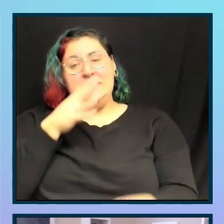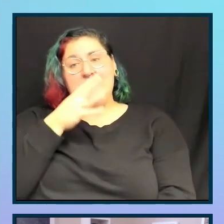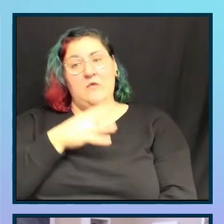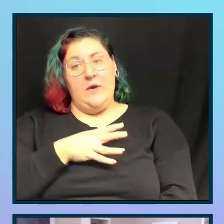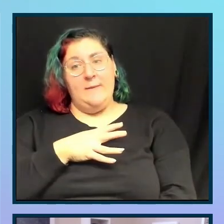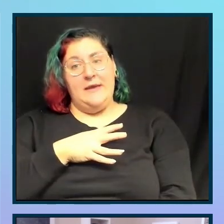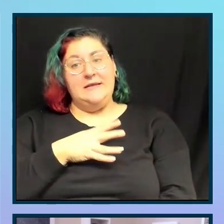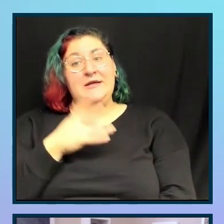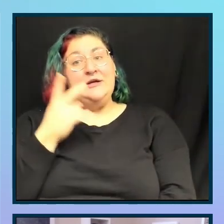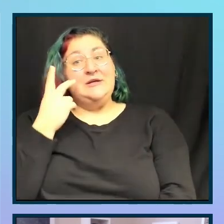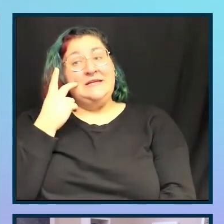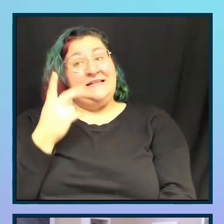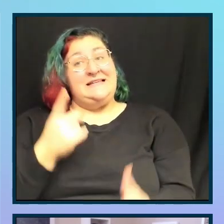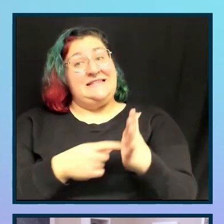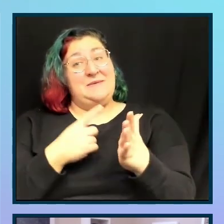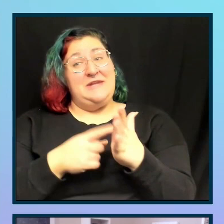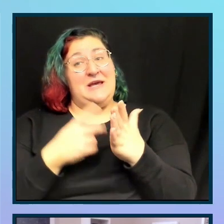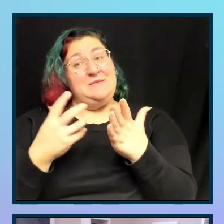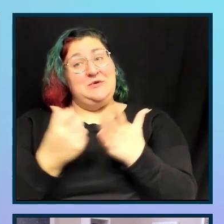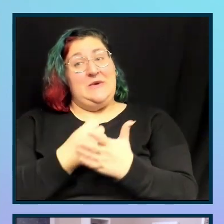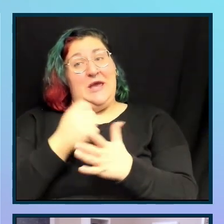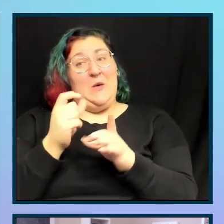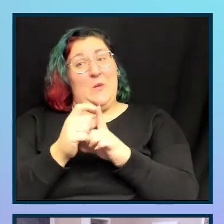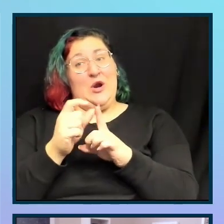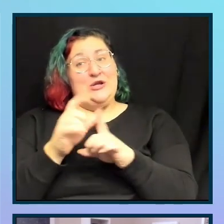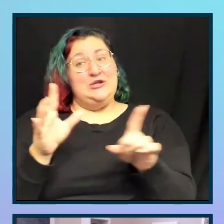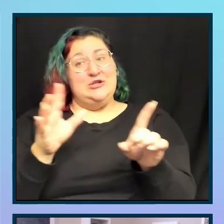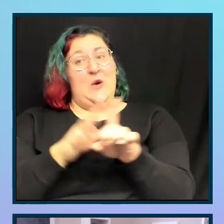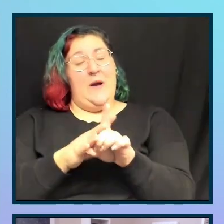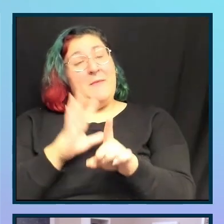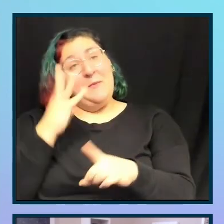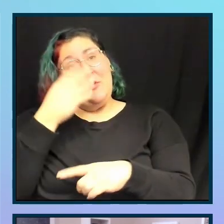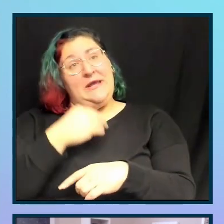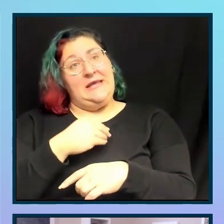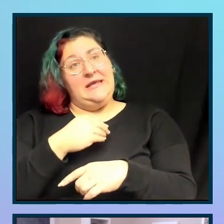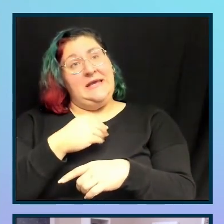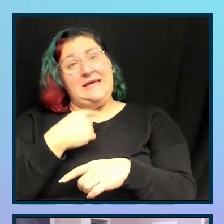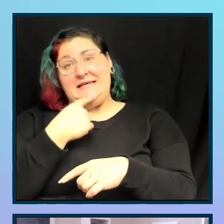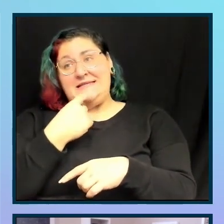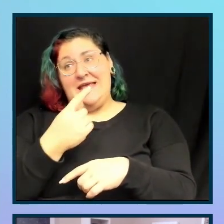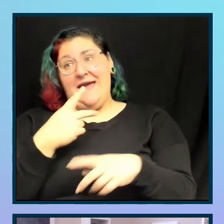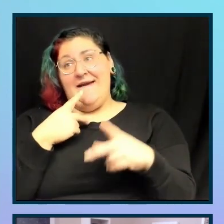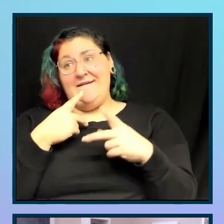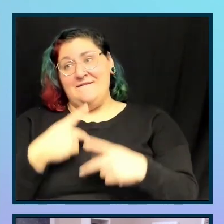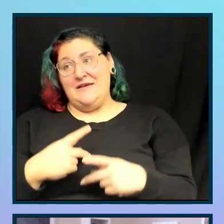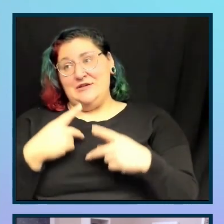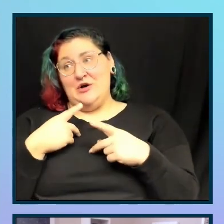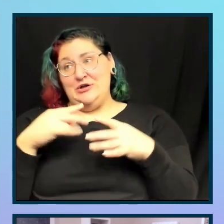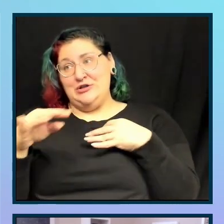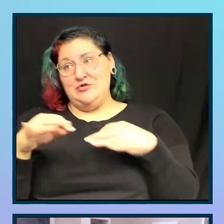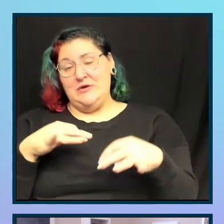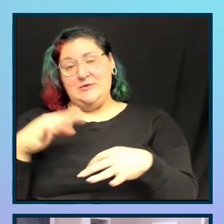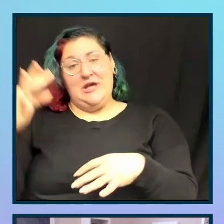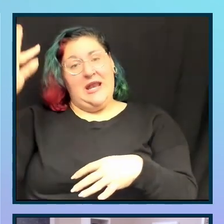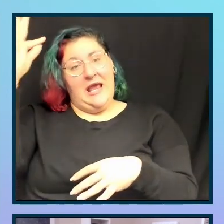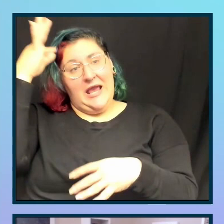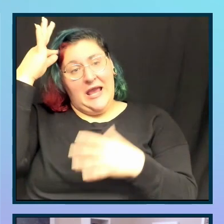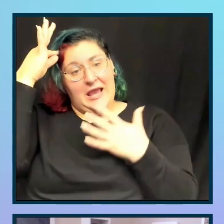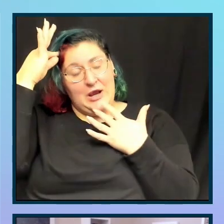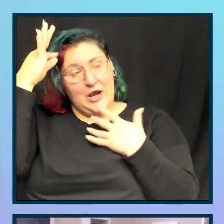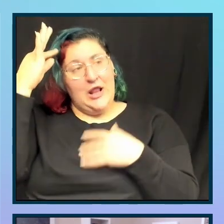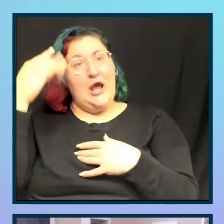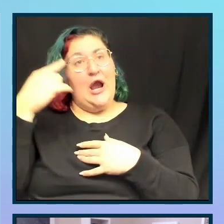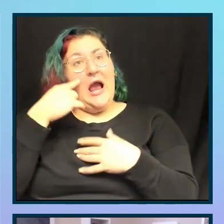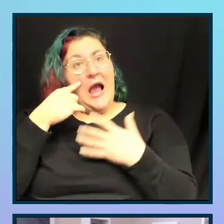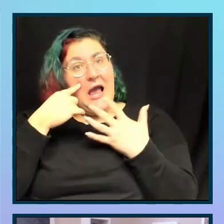to sometimes even get words like pretty, or words that mention physical description, hair color, eye color, whereas with men you